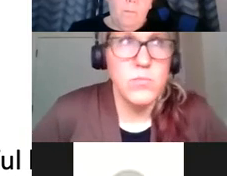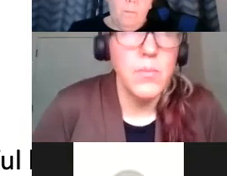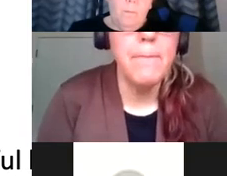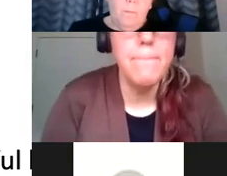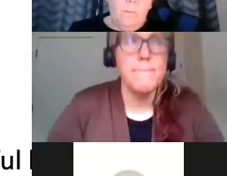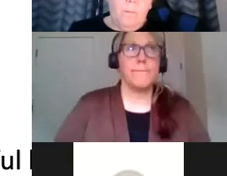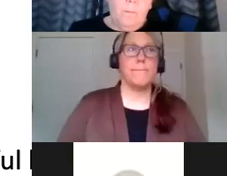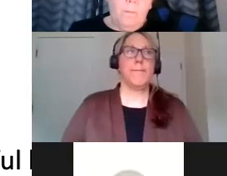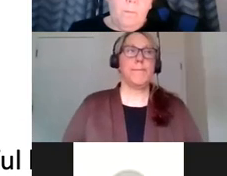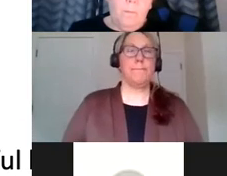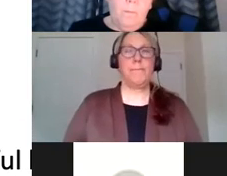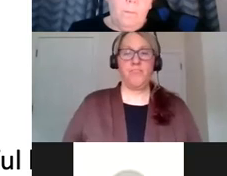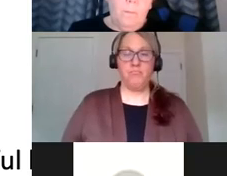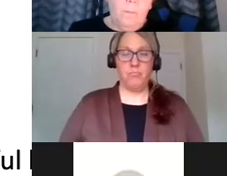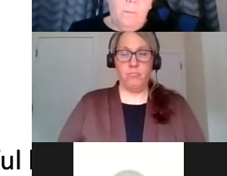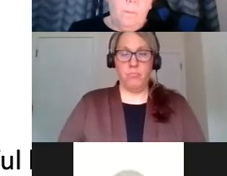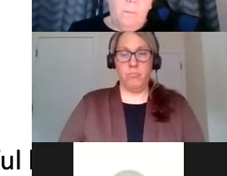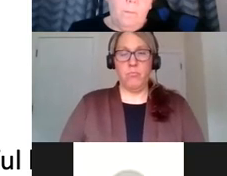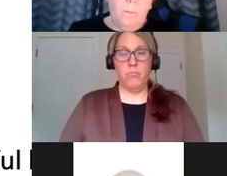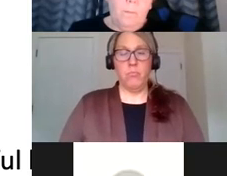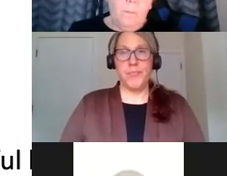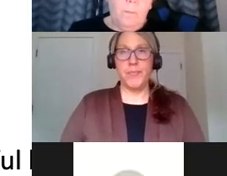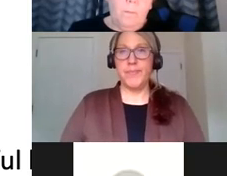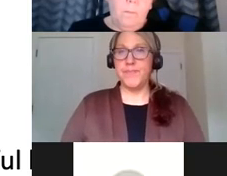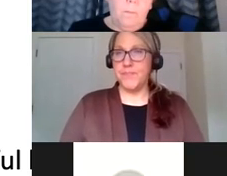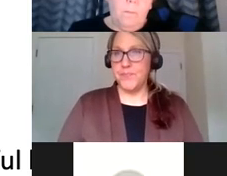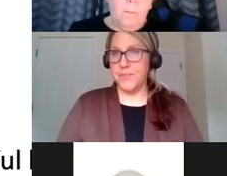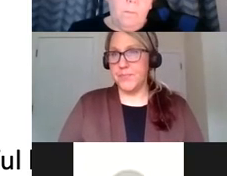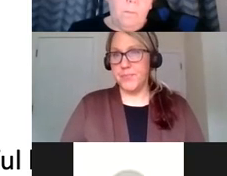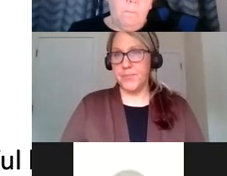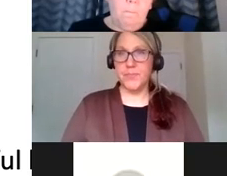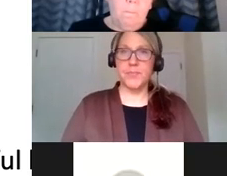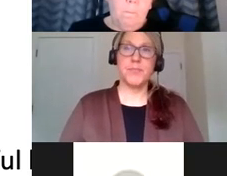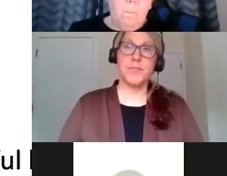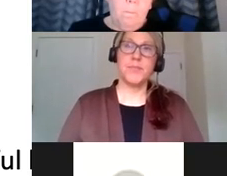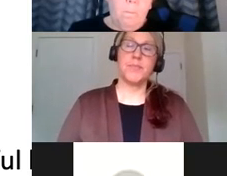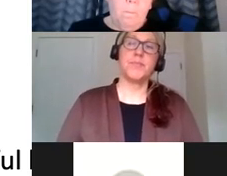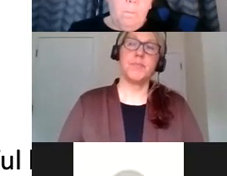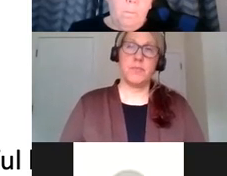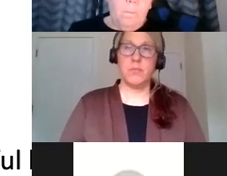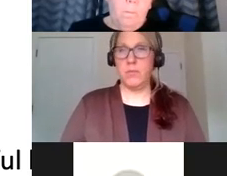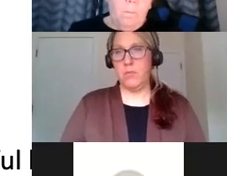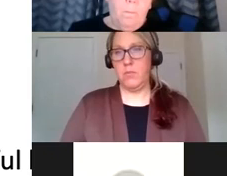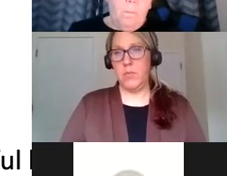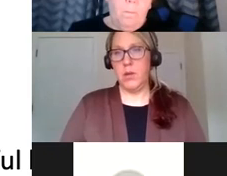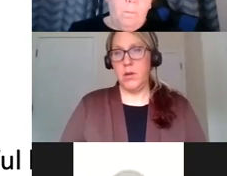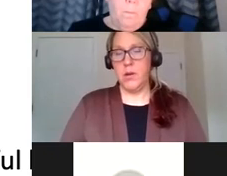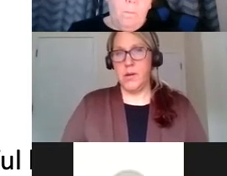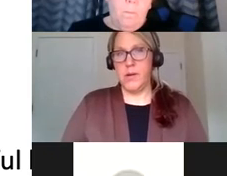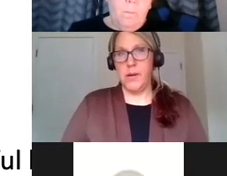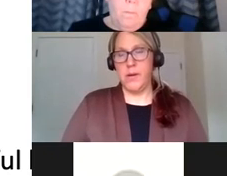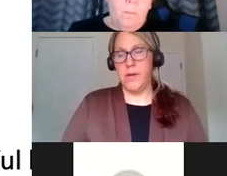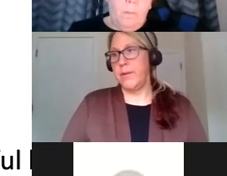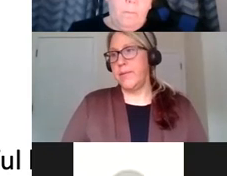make sure the color contrast is the correct ratio, and that there's a title in the document. So those 1, 2, 3, 4, 5 items are